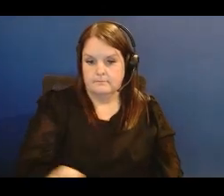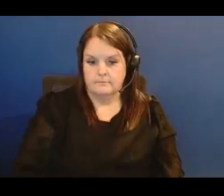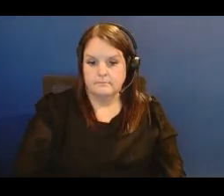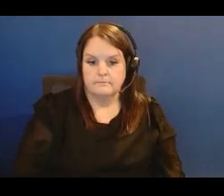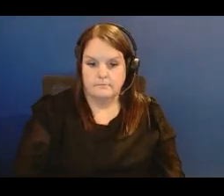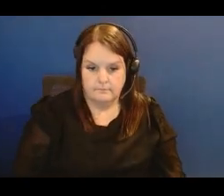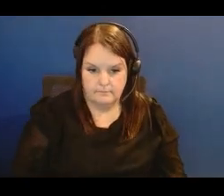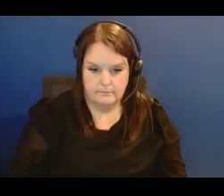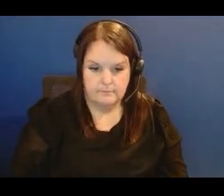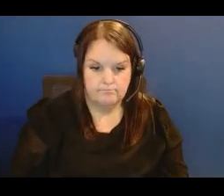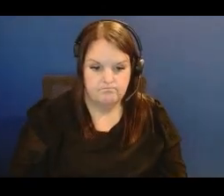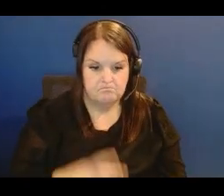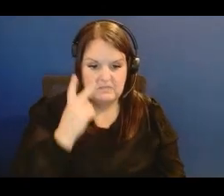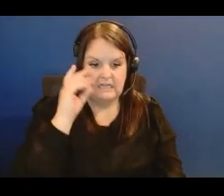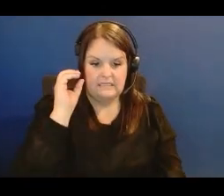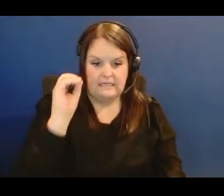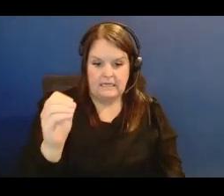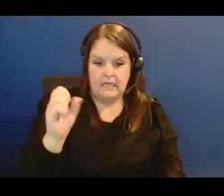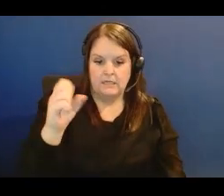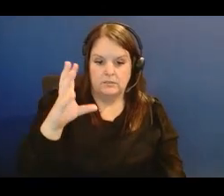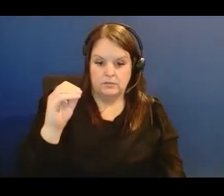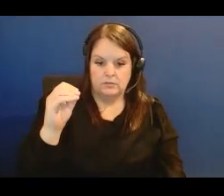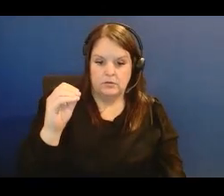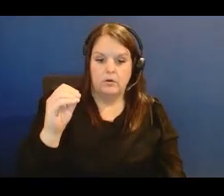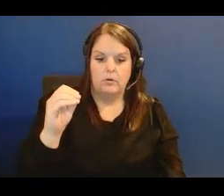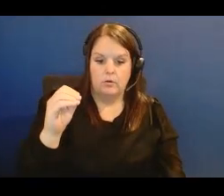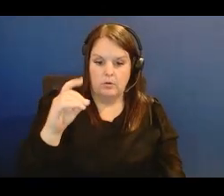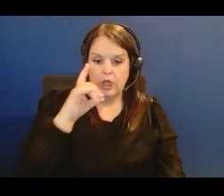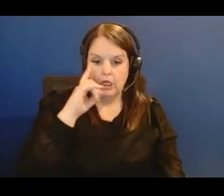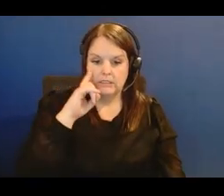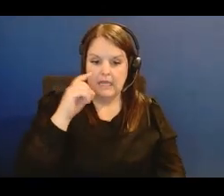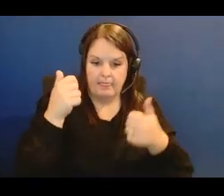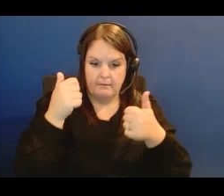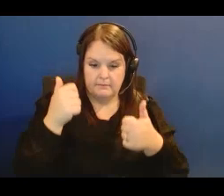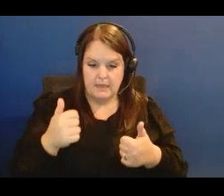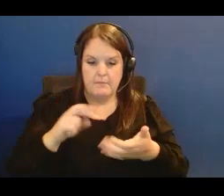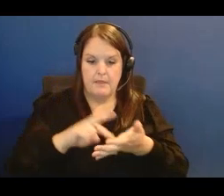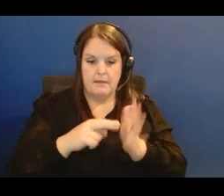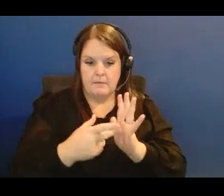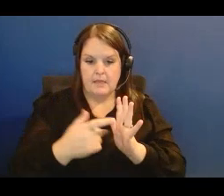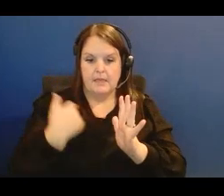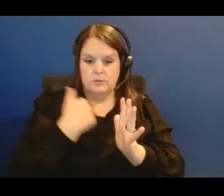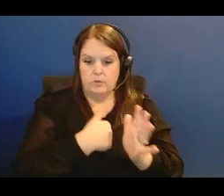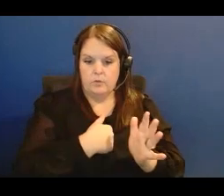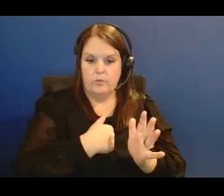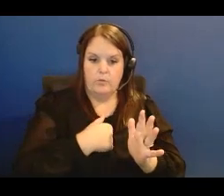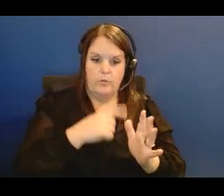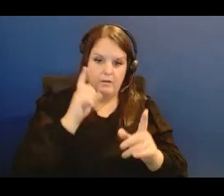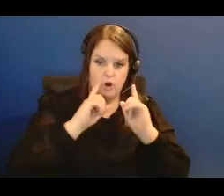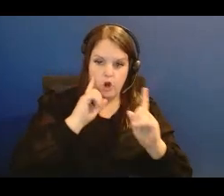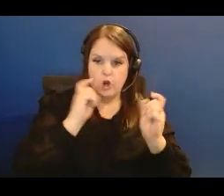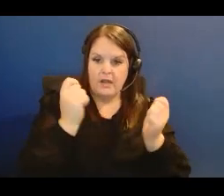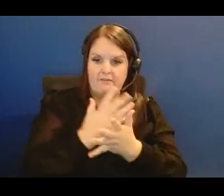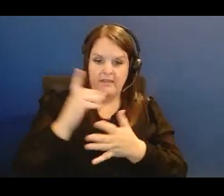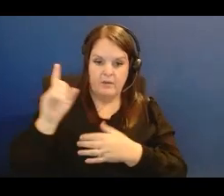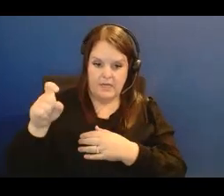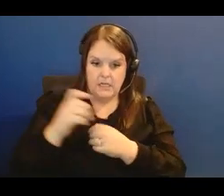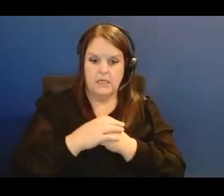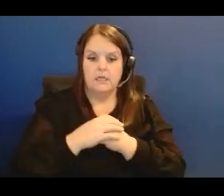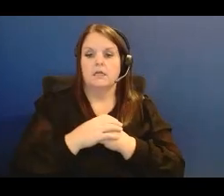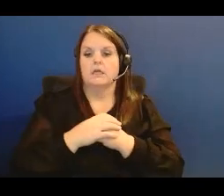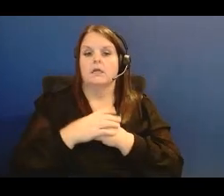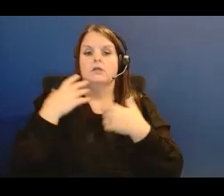Hearing or seeing none, looks like we got some thumbs going up. I'm assuming that just means we heard everything we needed to. With